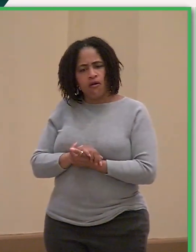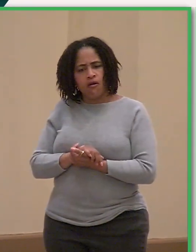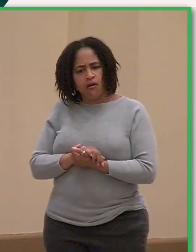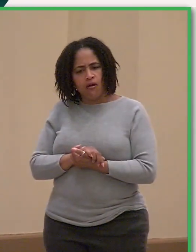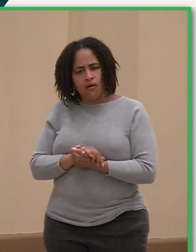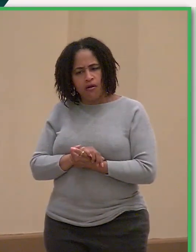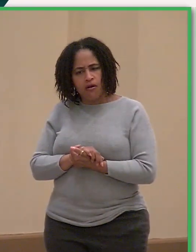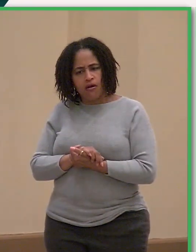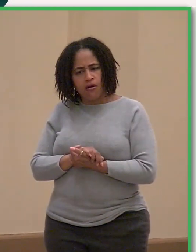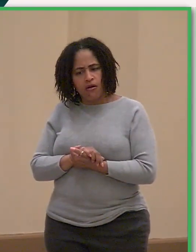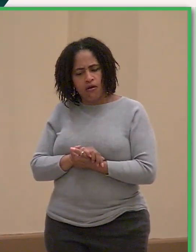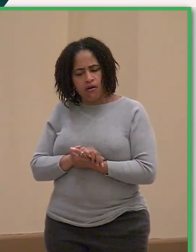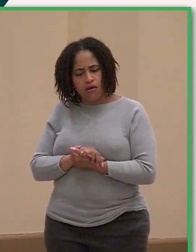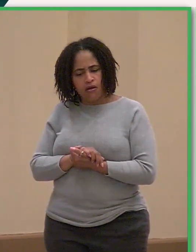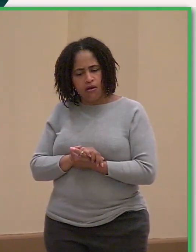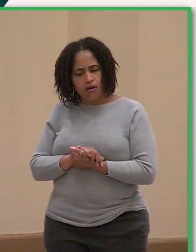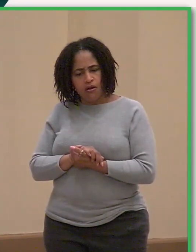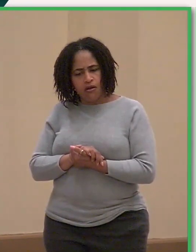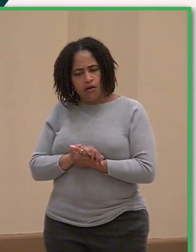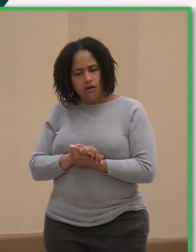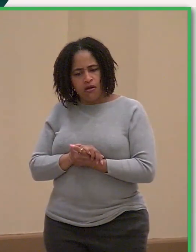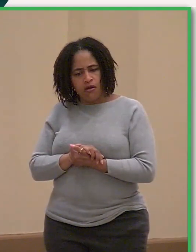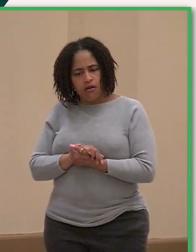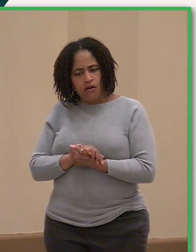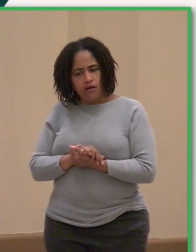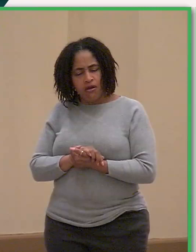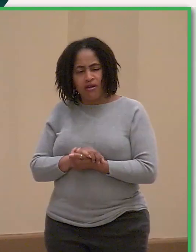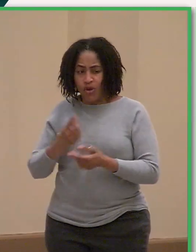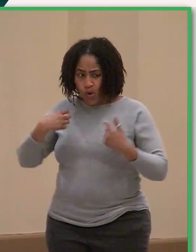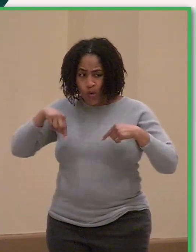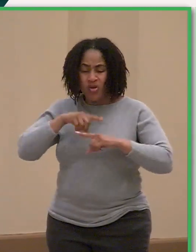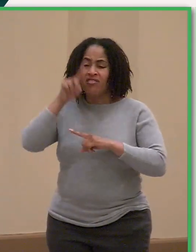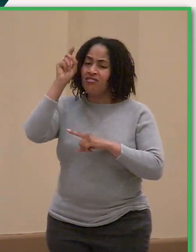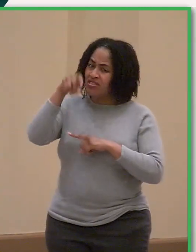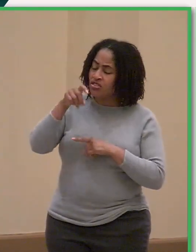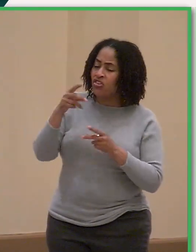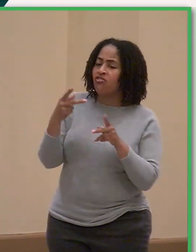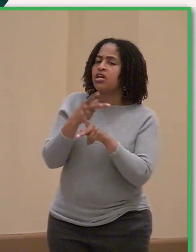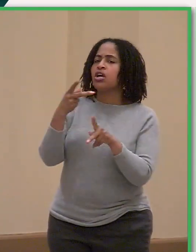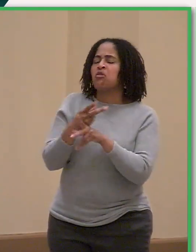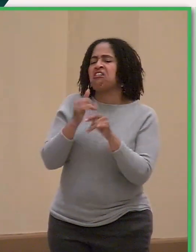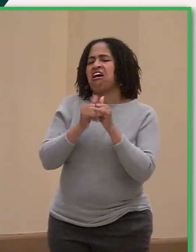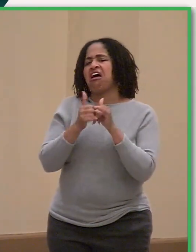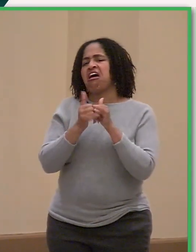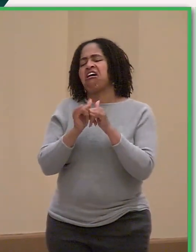we need to figure out a way to